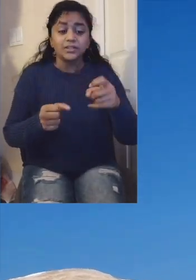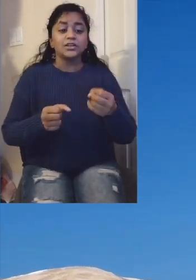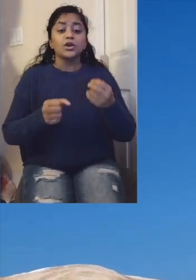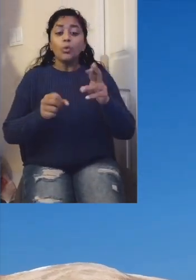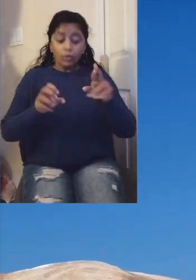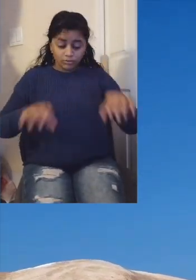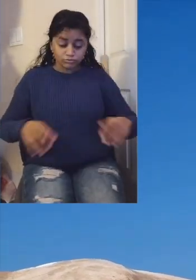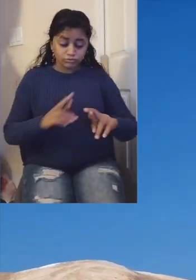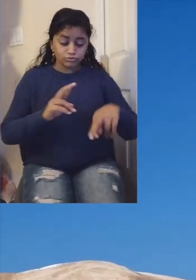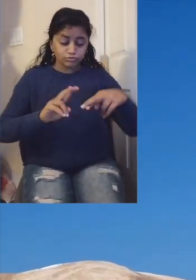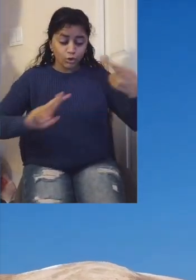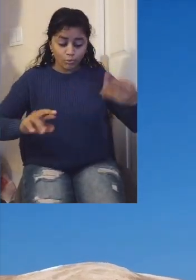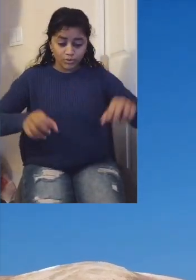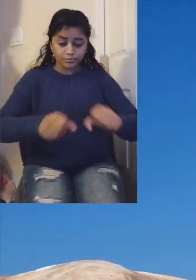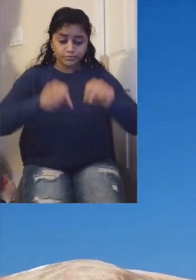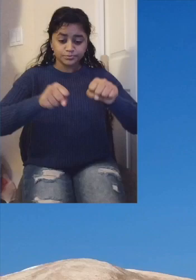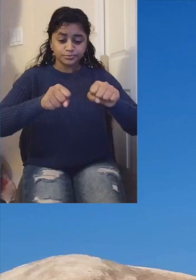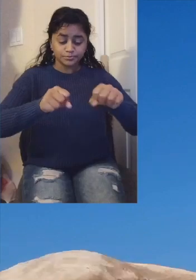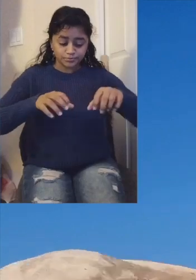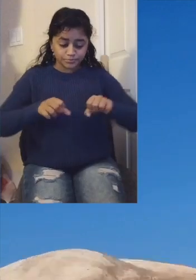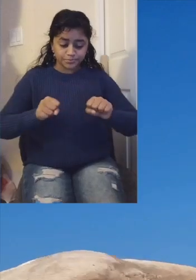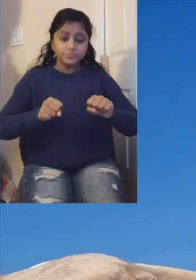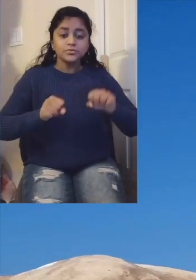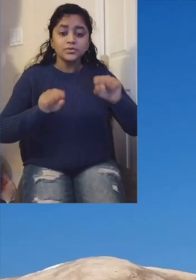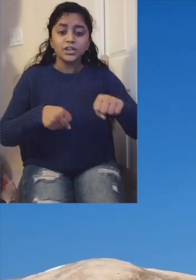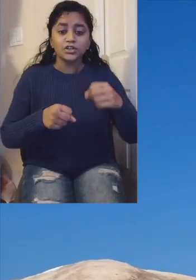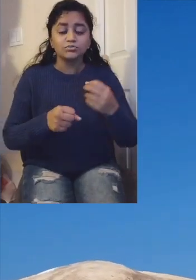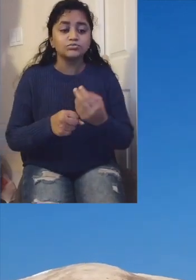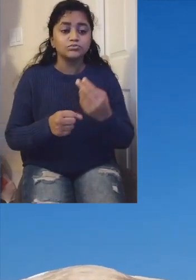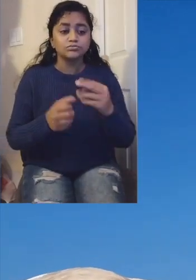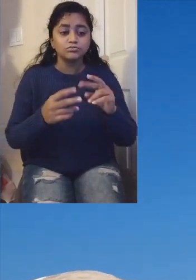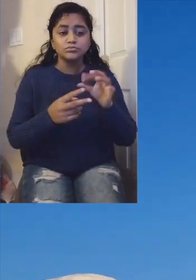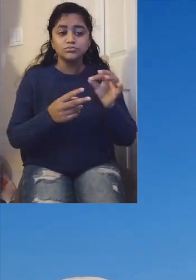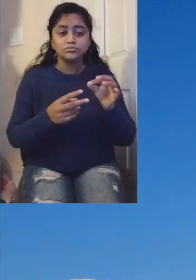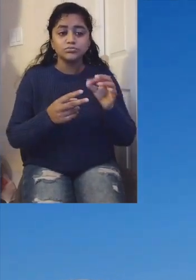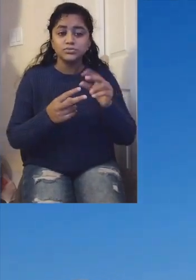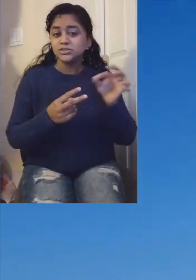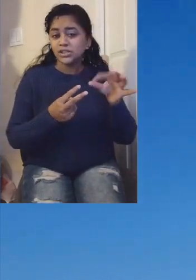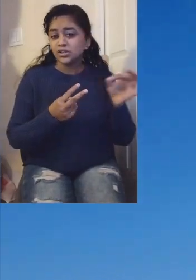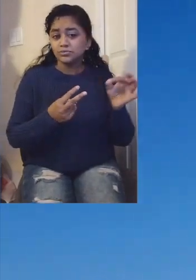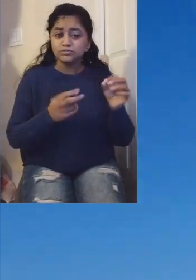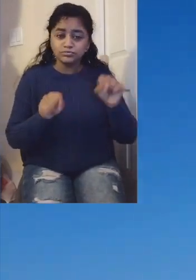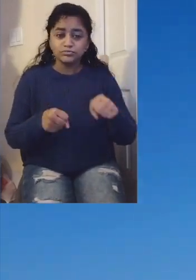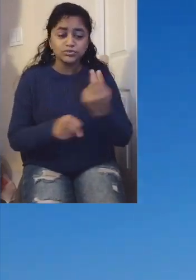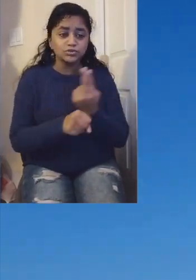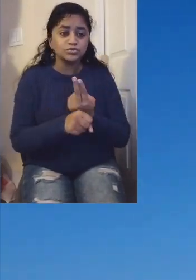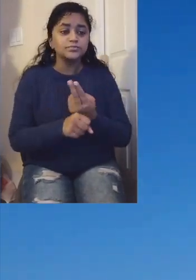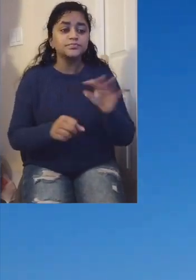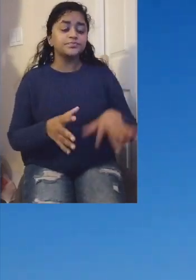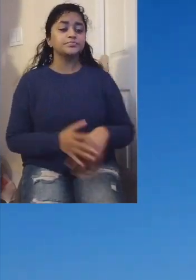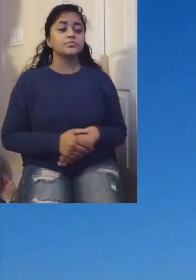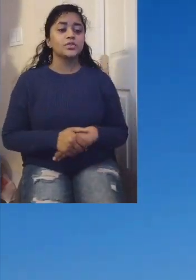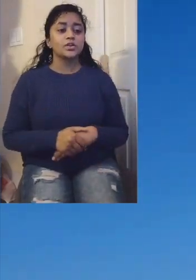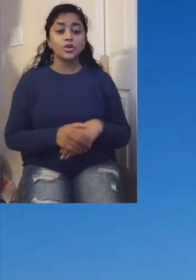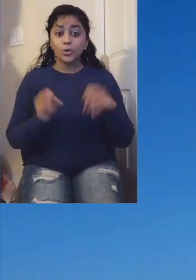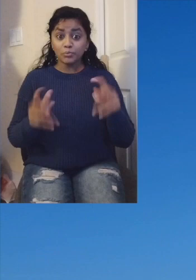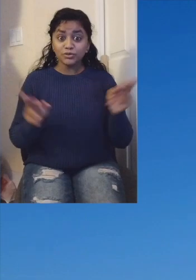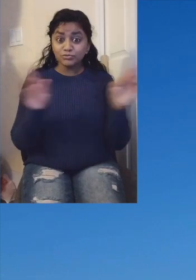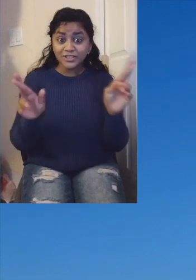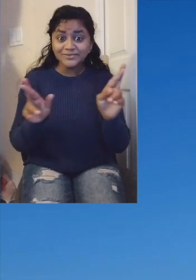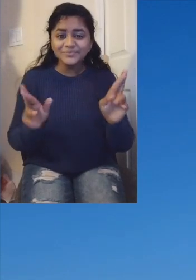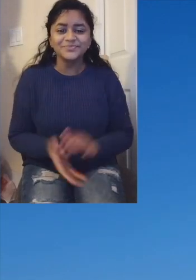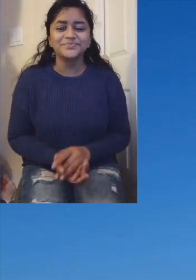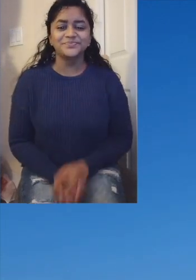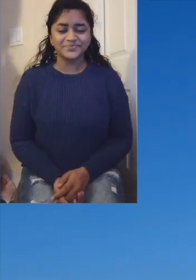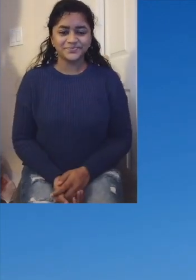her head in the water, blow some bubbles. Ooh, she's shaking. Yeah.